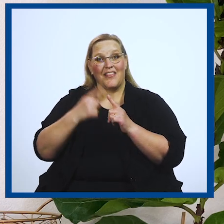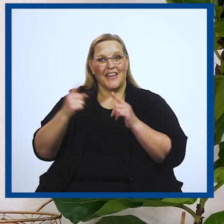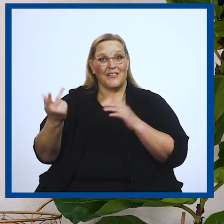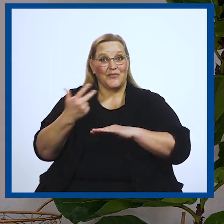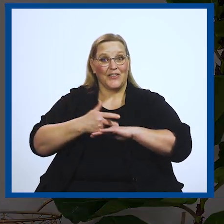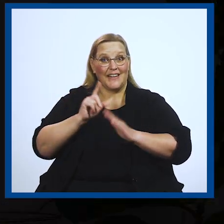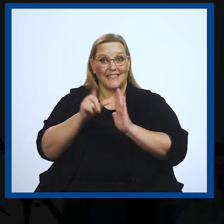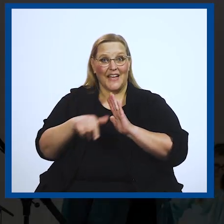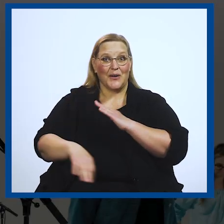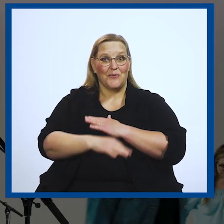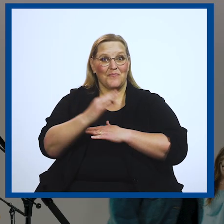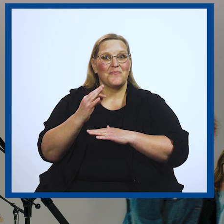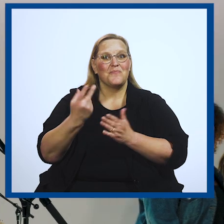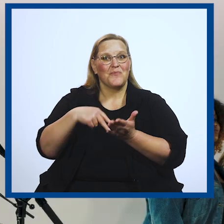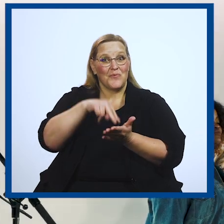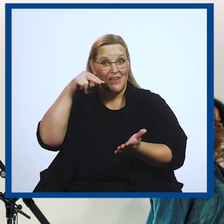Happy Easter!